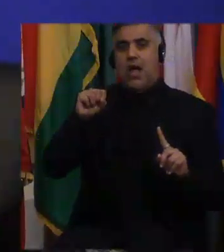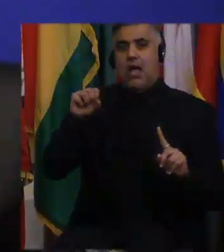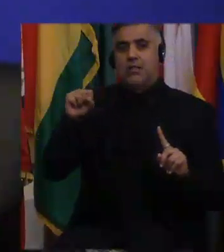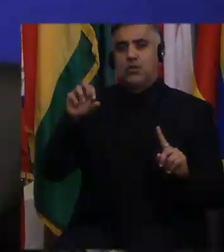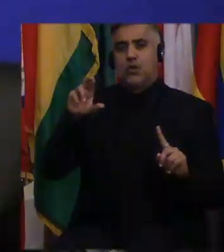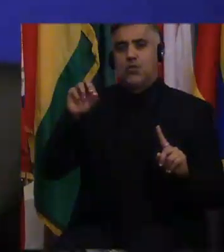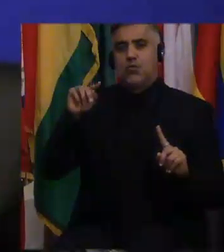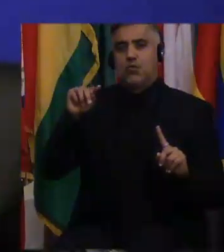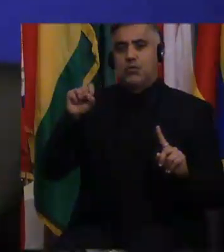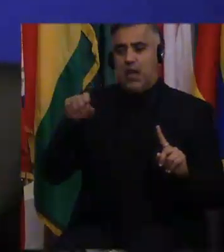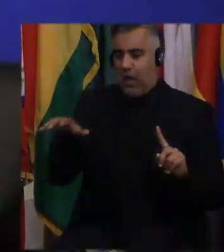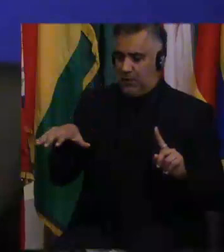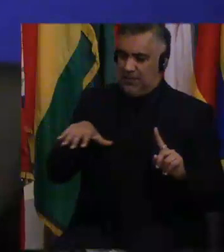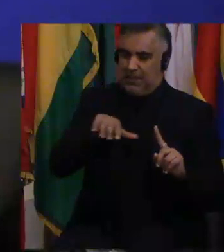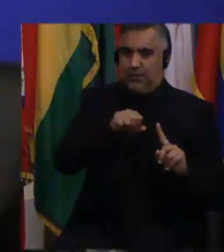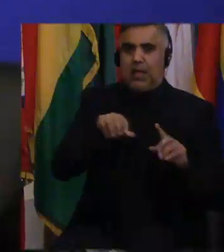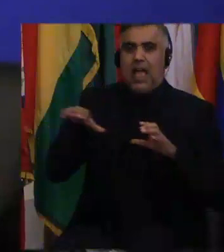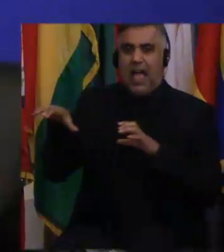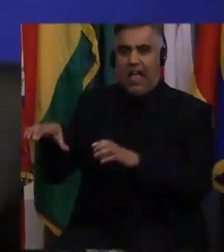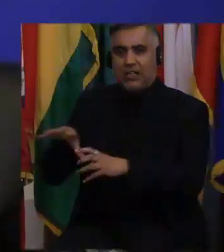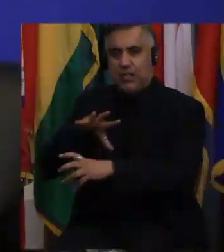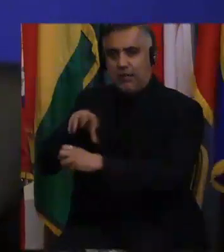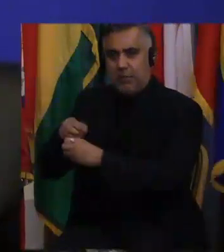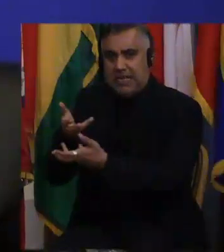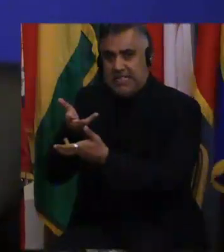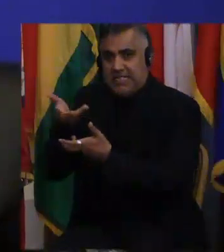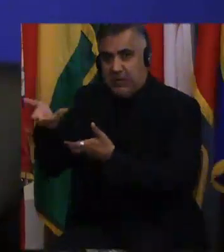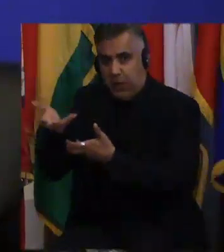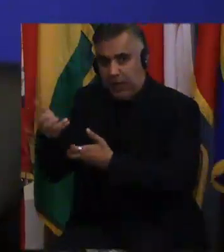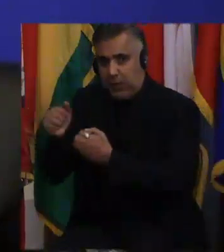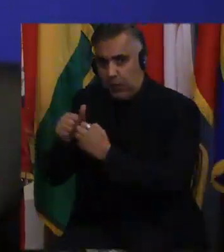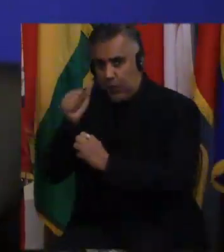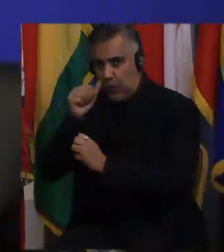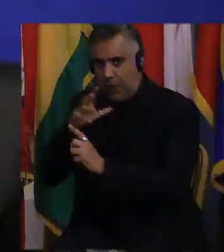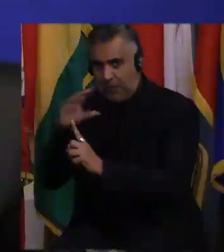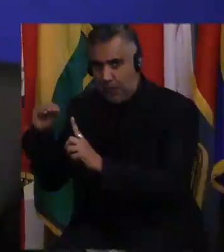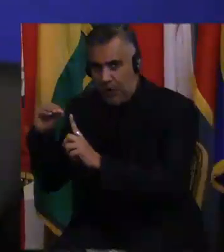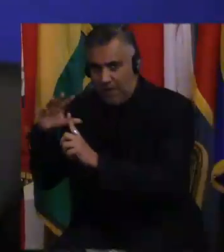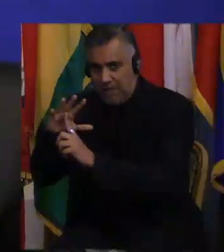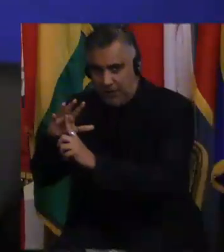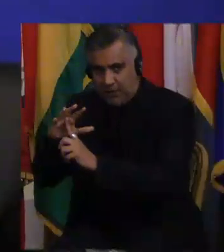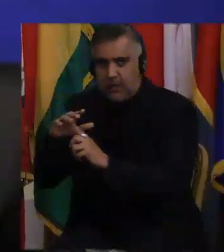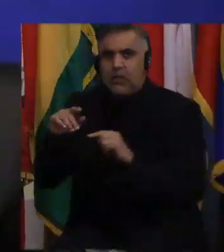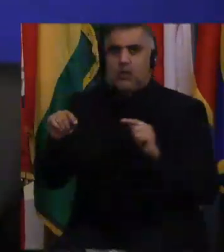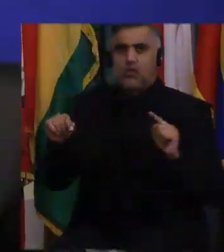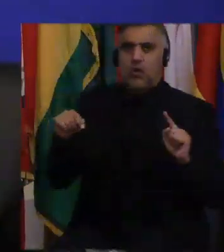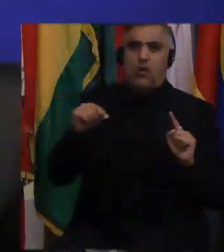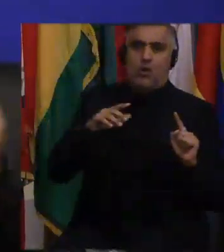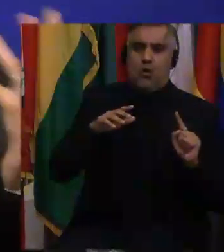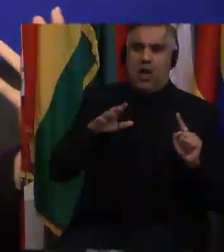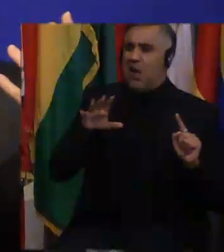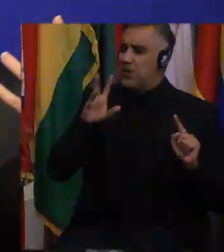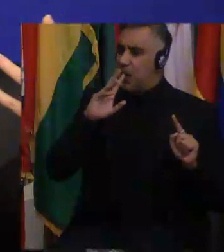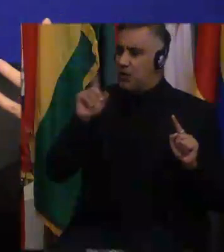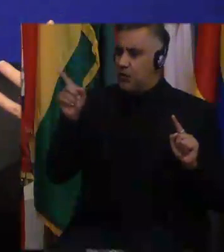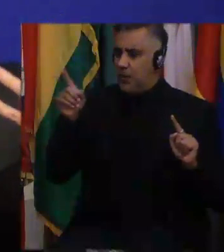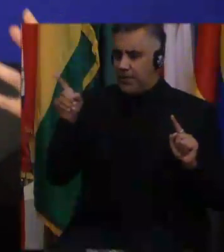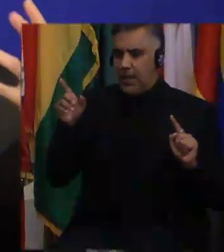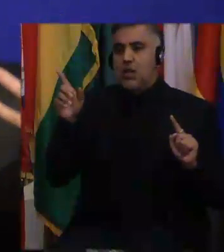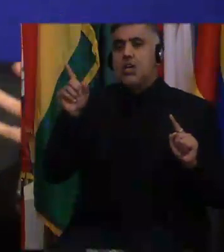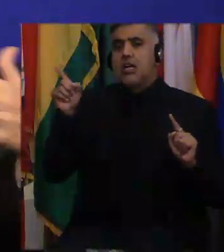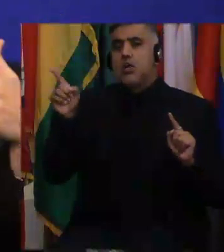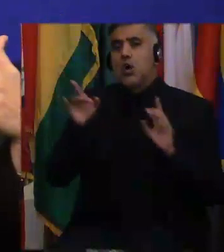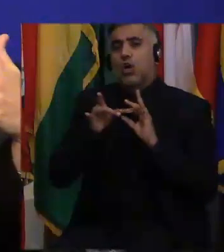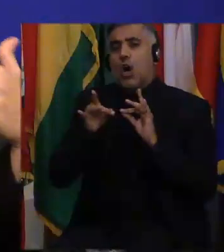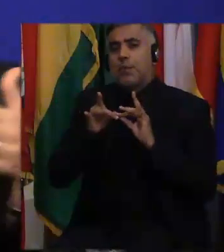from action and engagement directly with women that were affected. And I want to go back to that a little bit. Fedeide, in your comments,